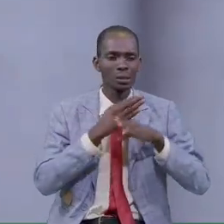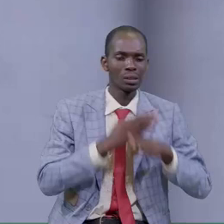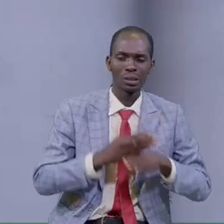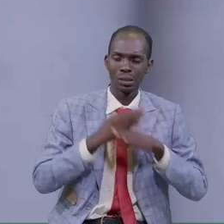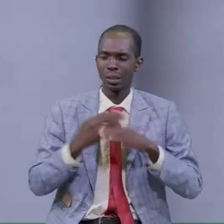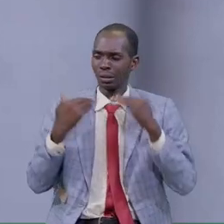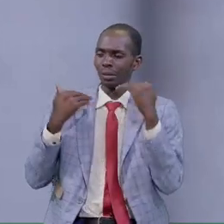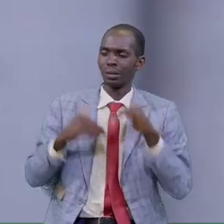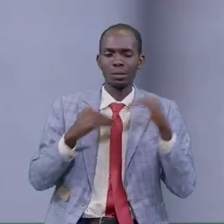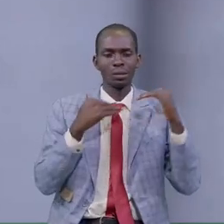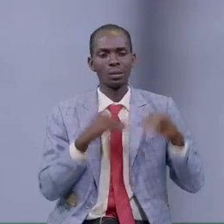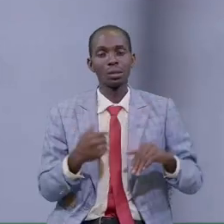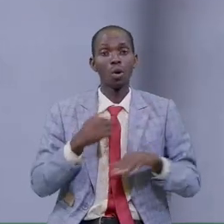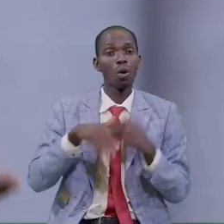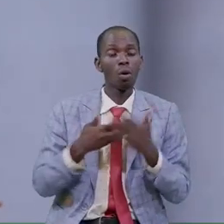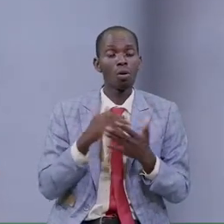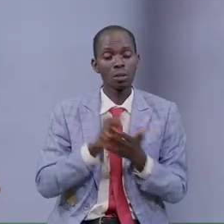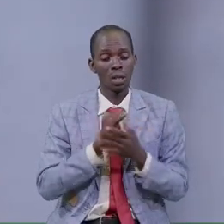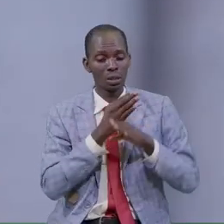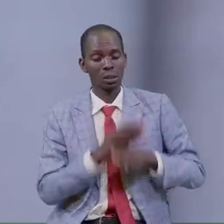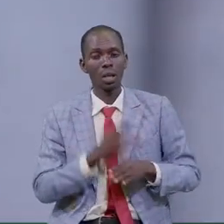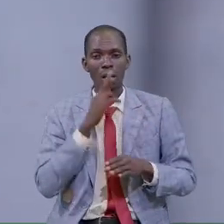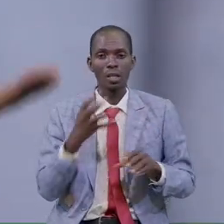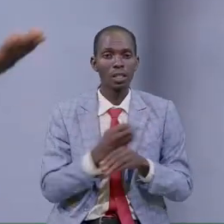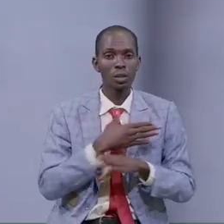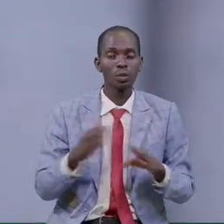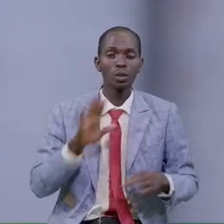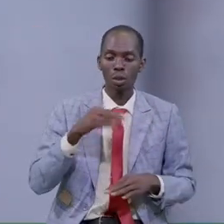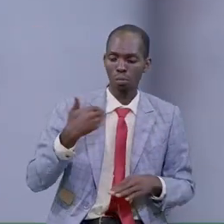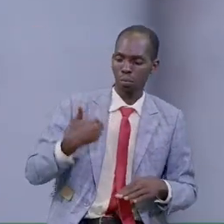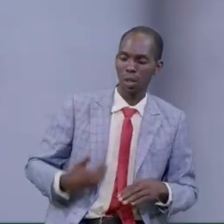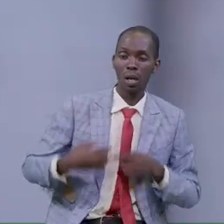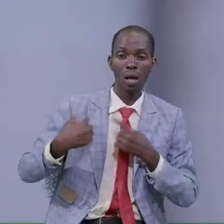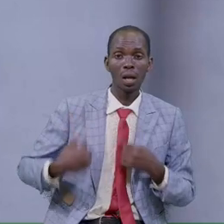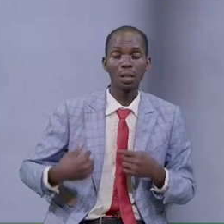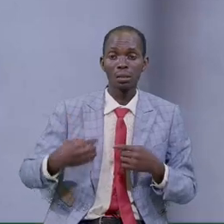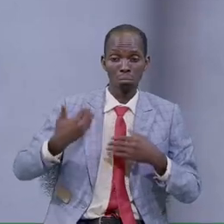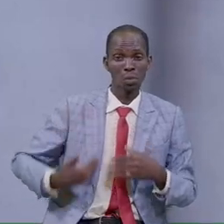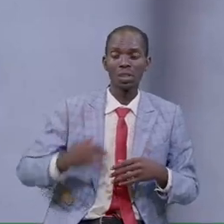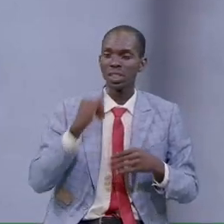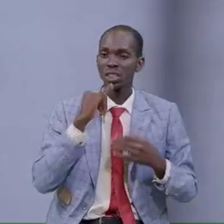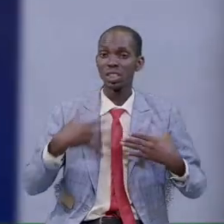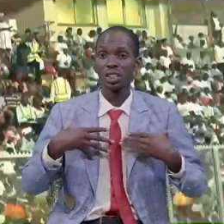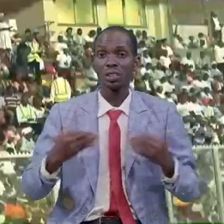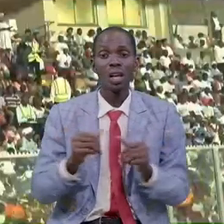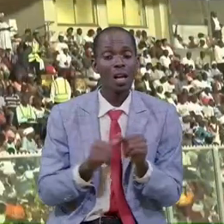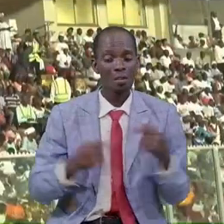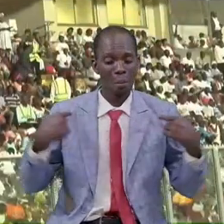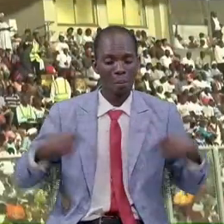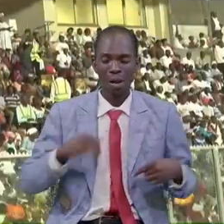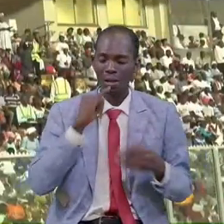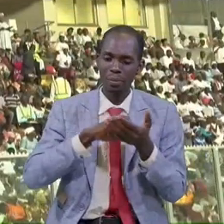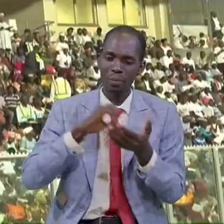the hindrances are taken away. Your broken heart is healed. Every pain is taken away from your heart.